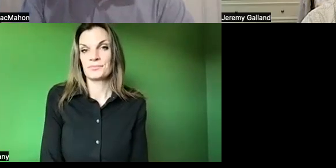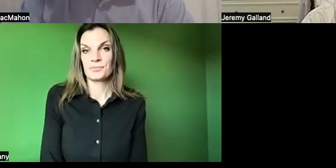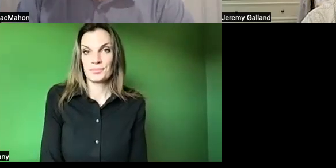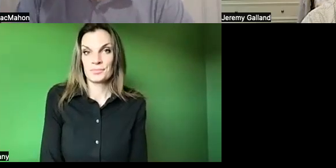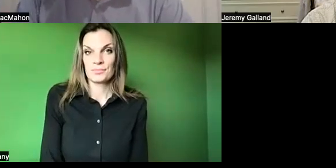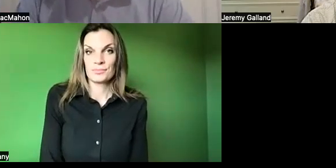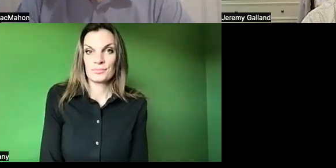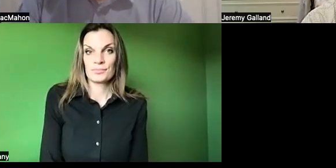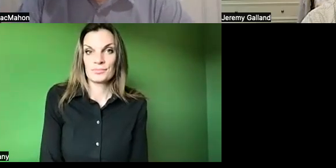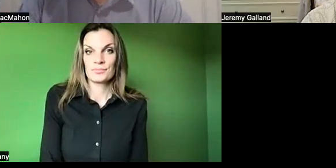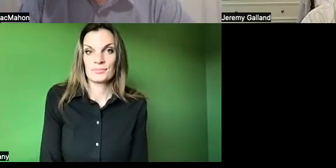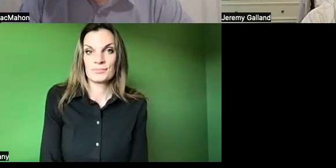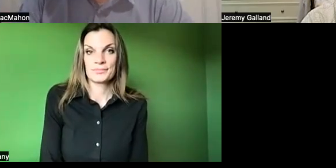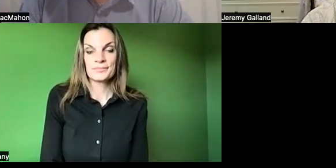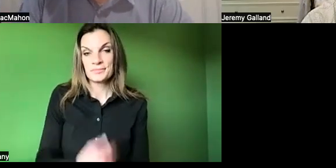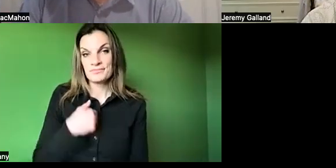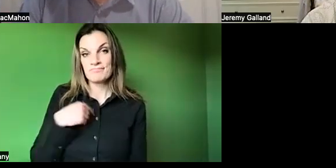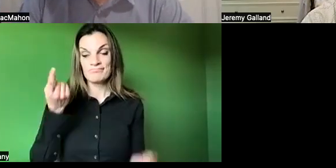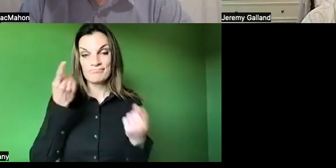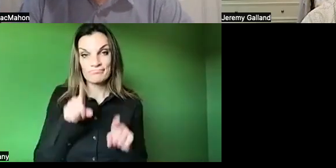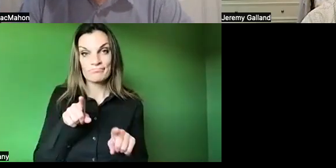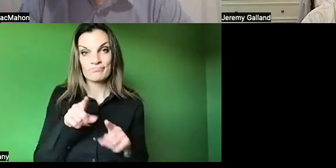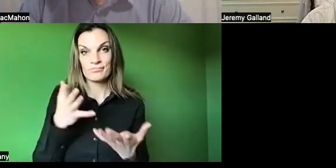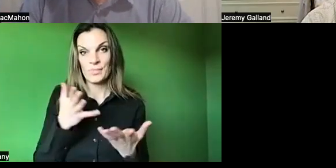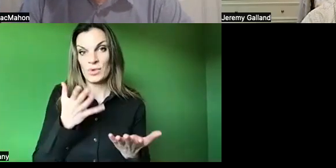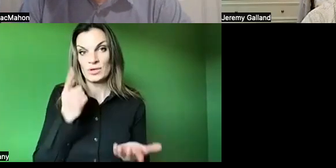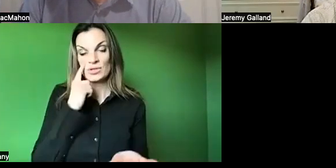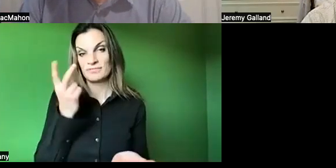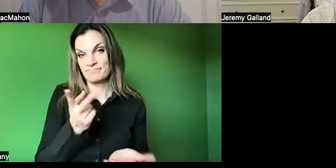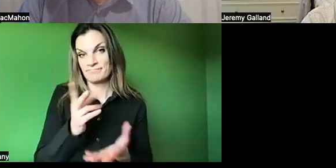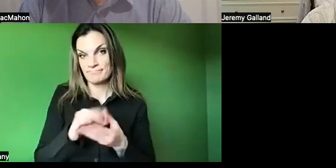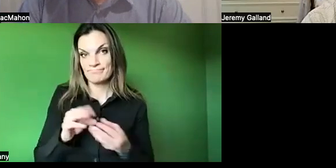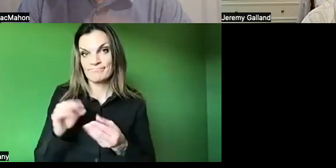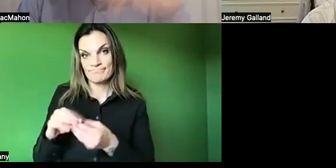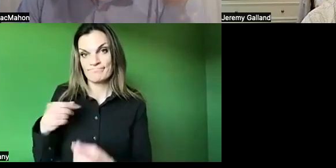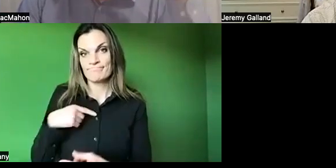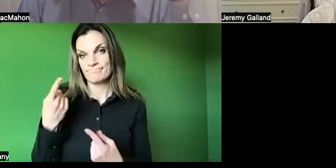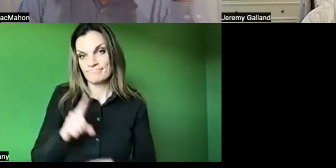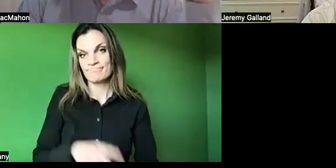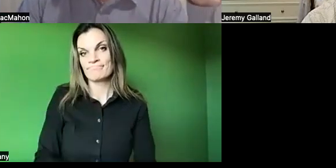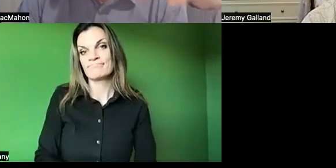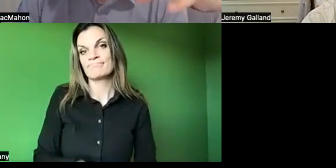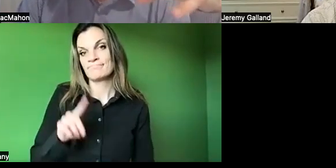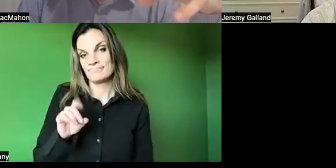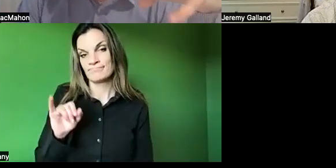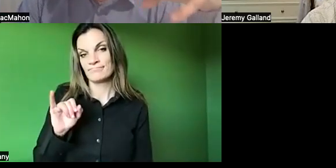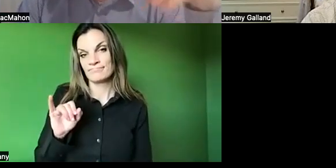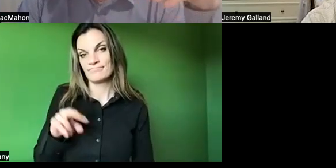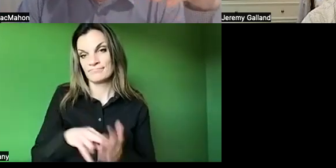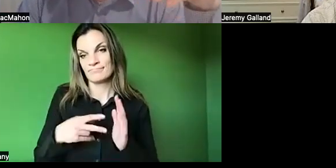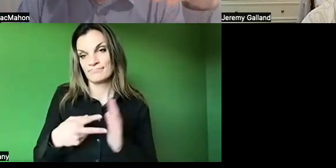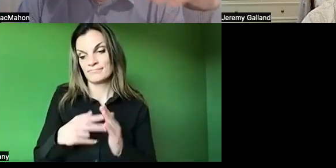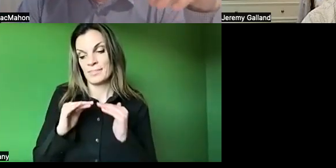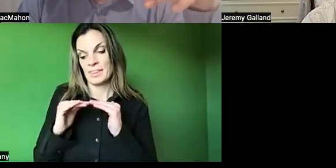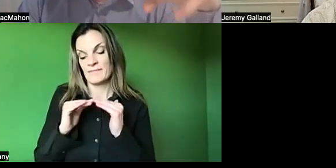Thanks. I would agree with everything that both Jodie and Theresa said, and I'd add, DEI is defined as the fair